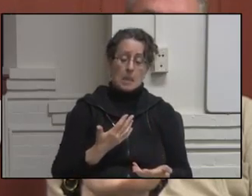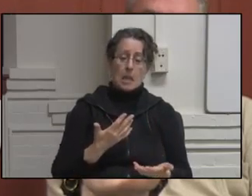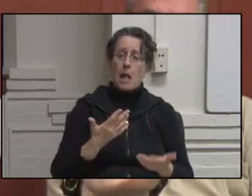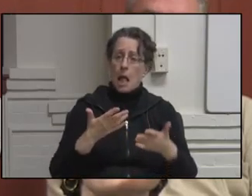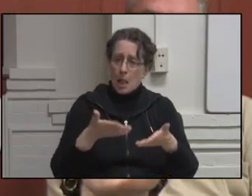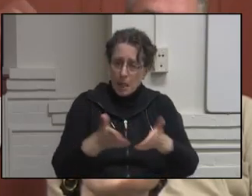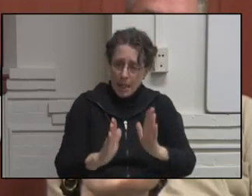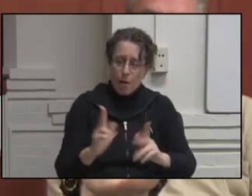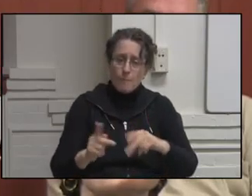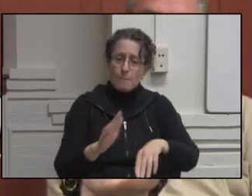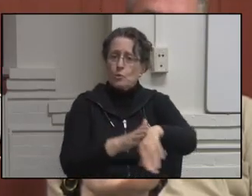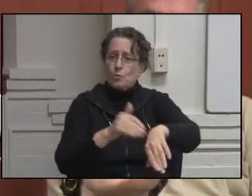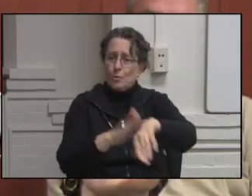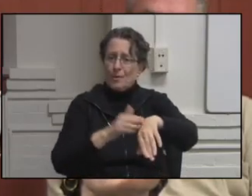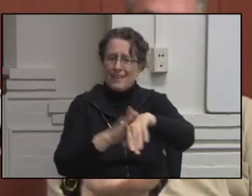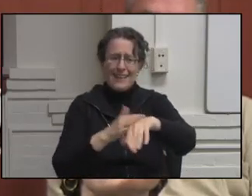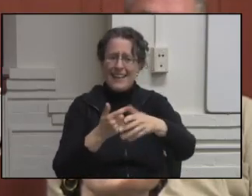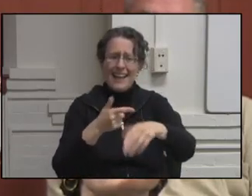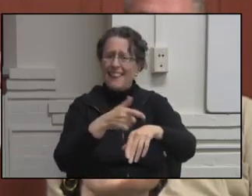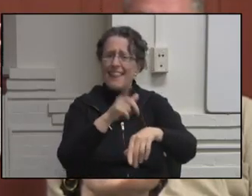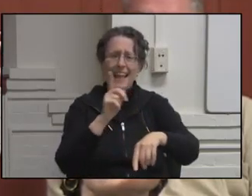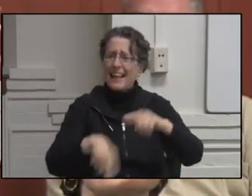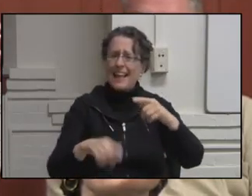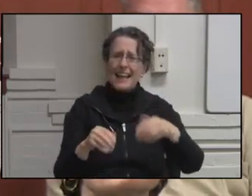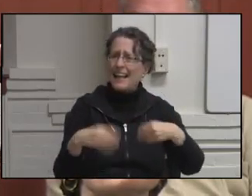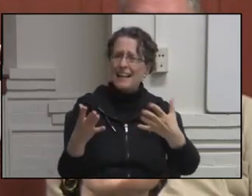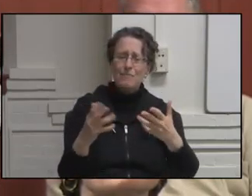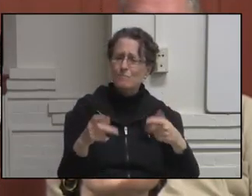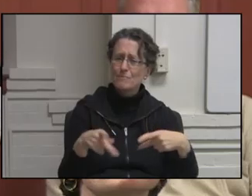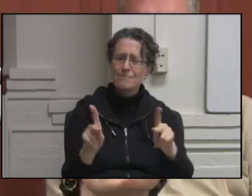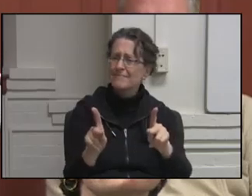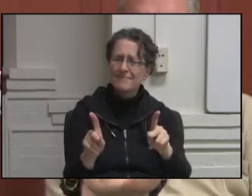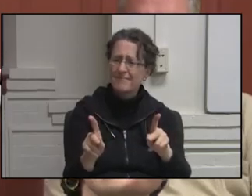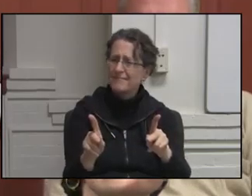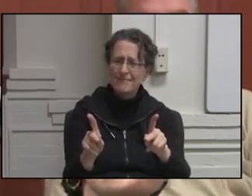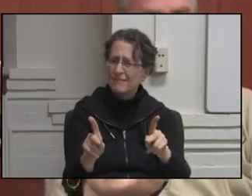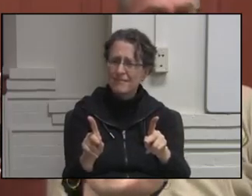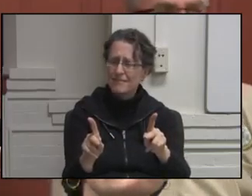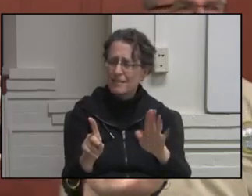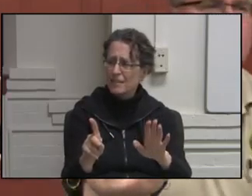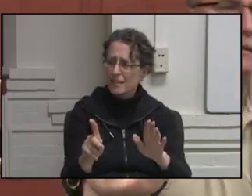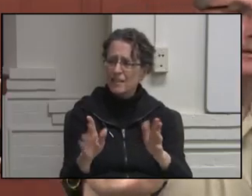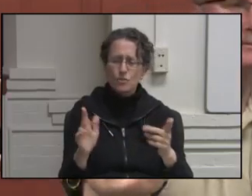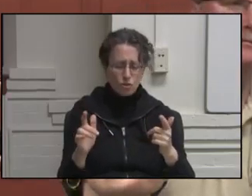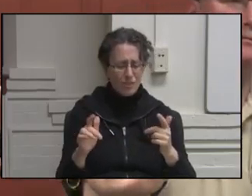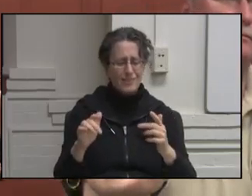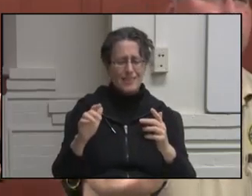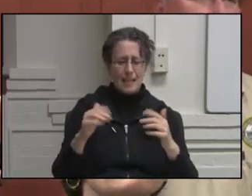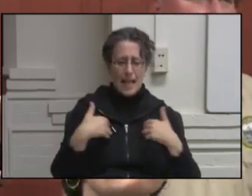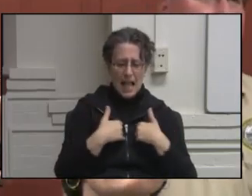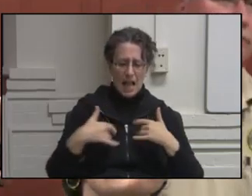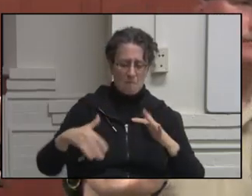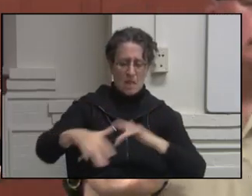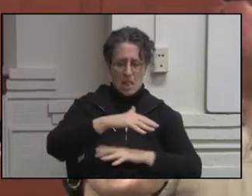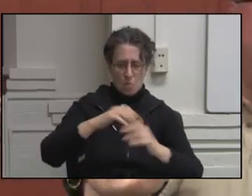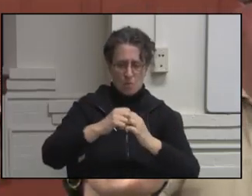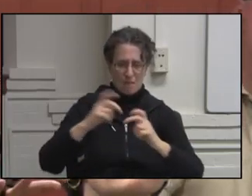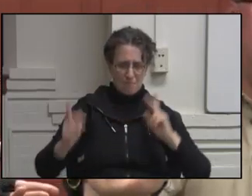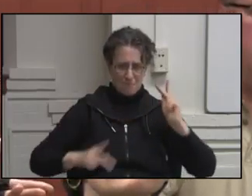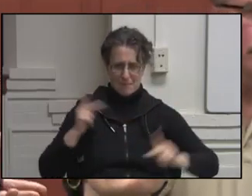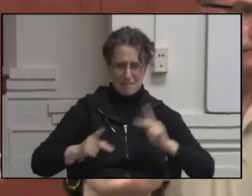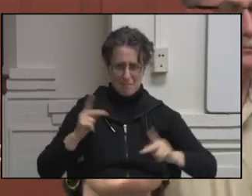I don't think animals can really consent to touch, and just forcing them to be surrounded by a lot of people, strangers, touching them